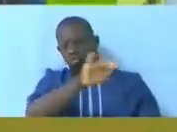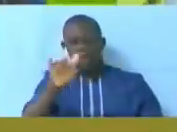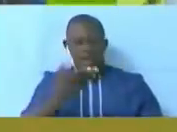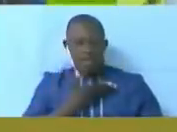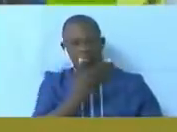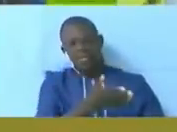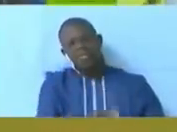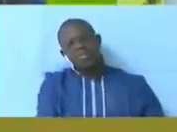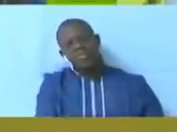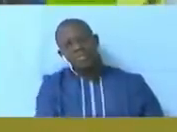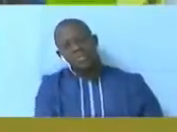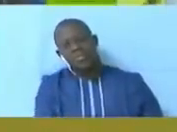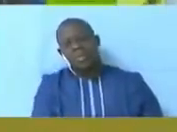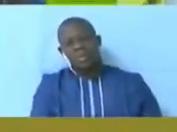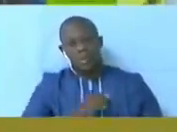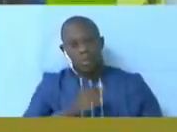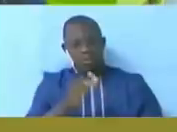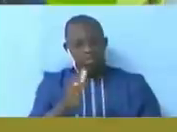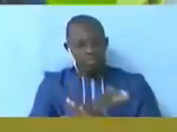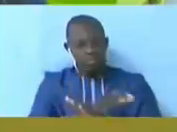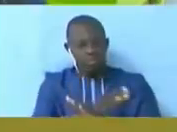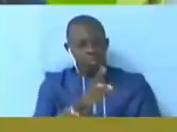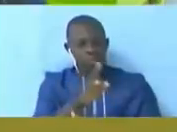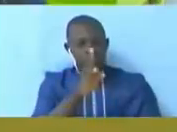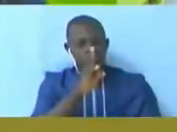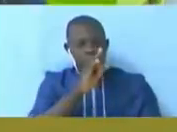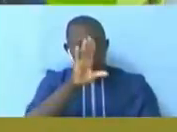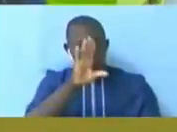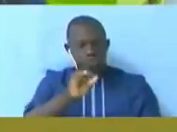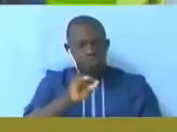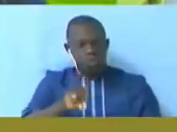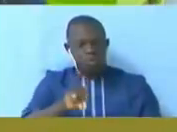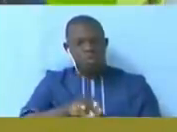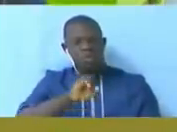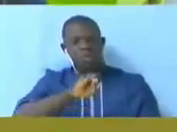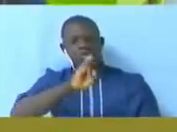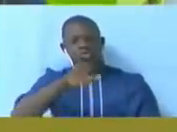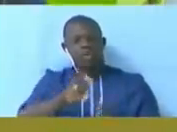He said he was brutalized by the junta